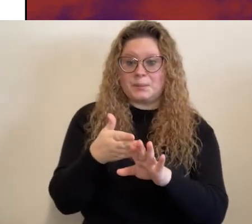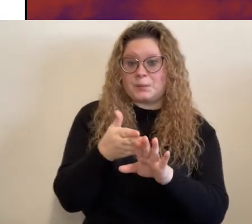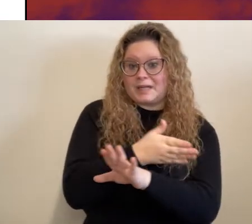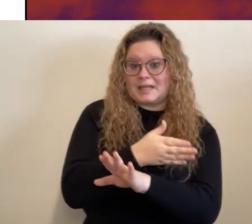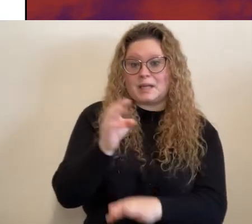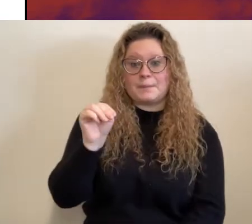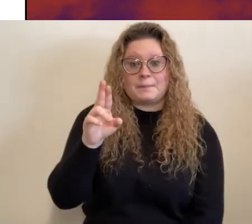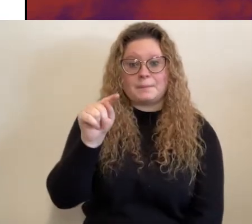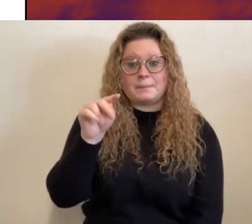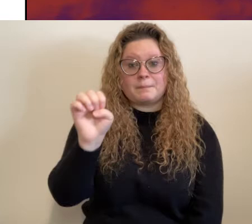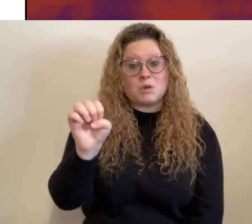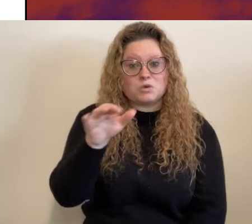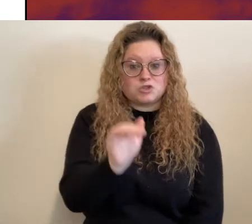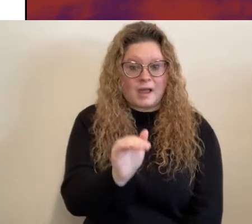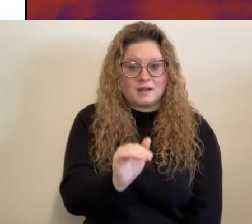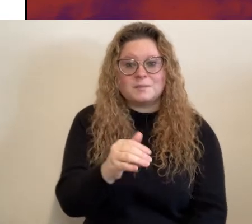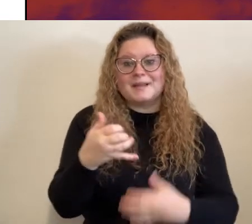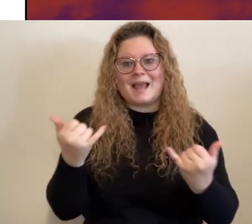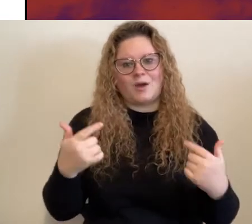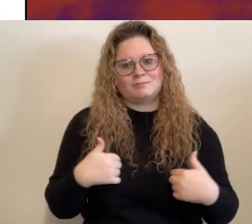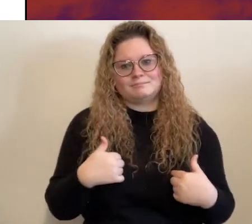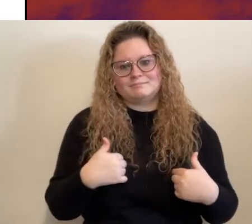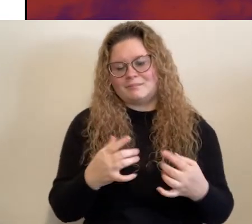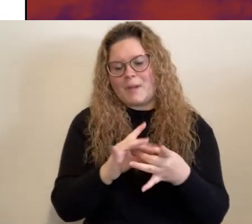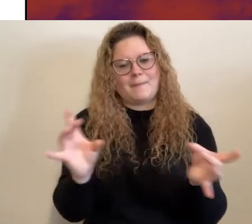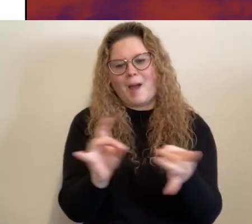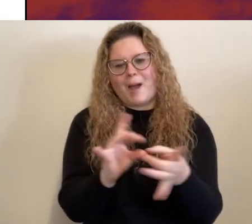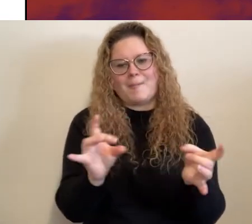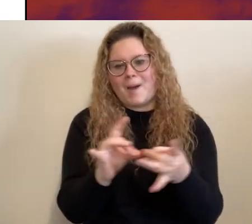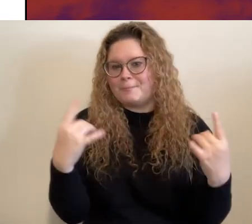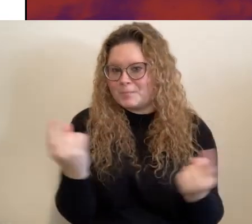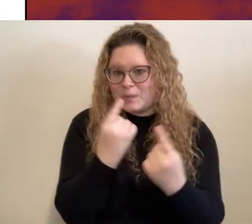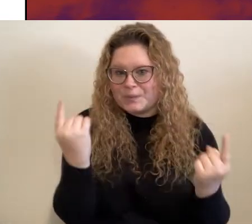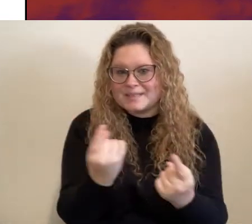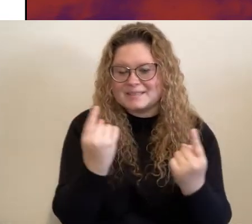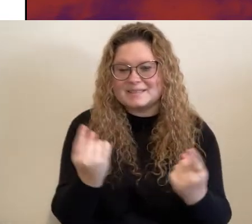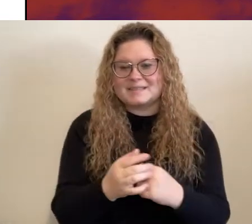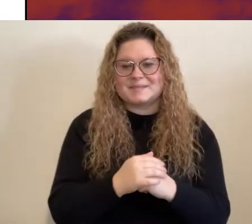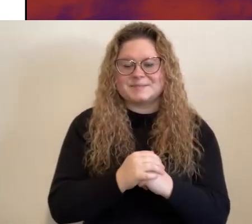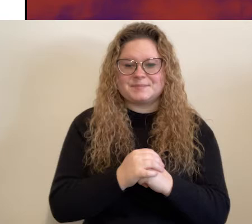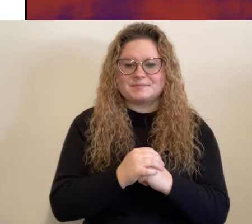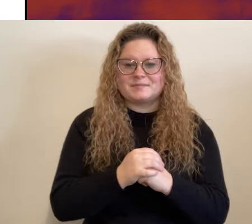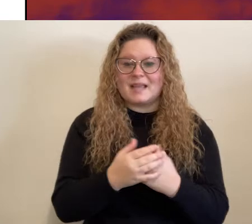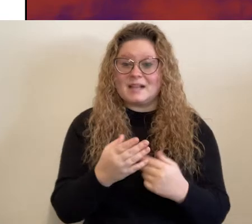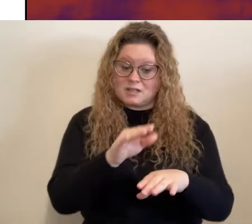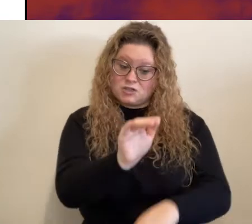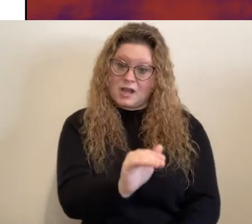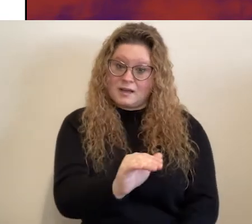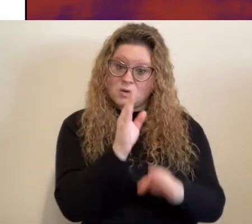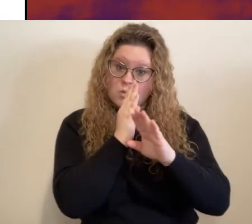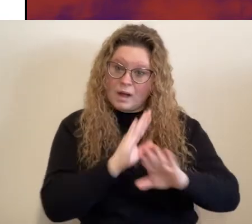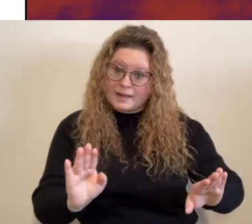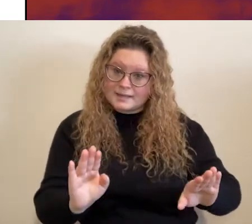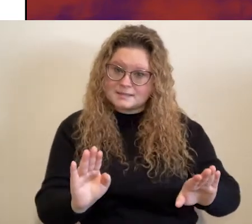now I'm a chatty box. And my understanding of like the quiet child being told you can't speak